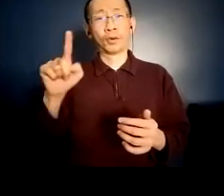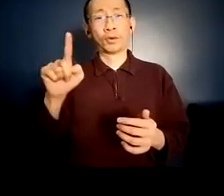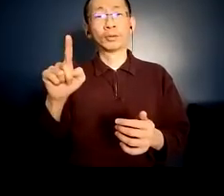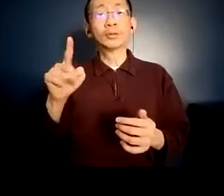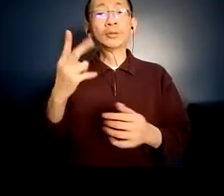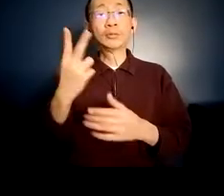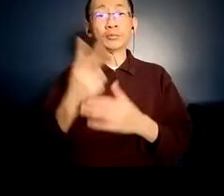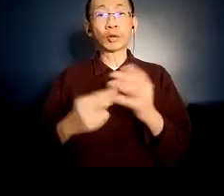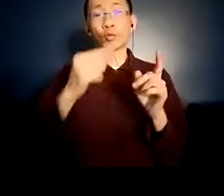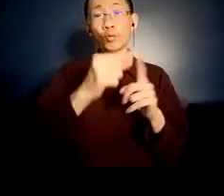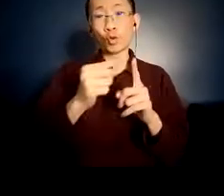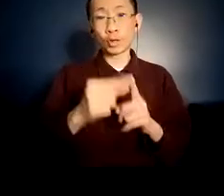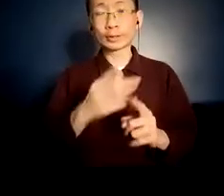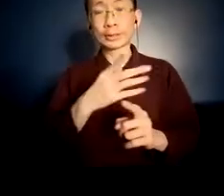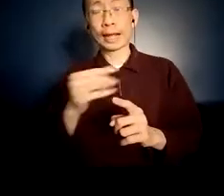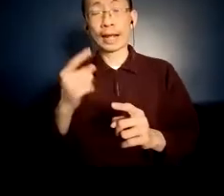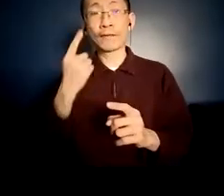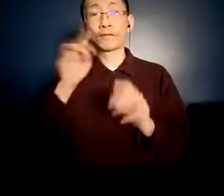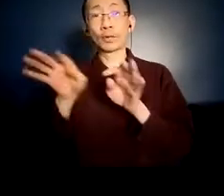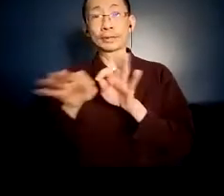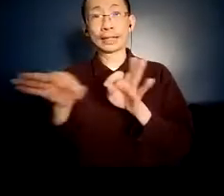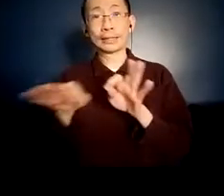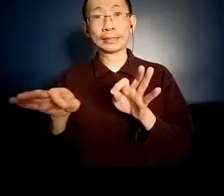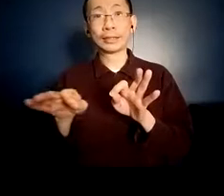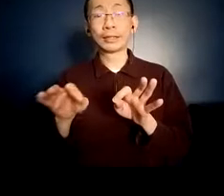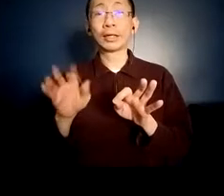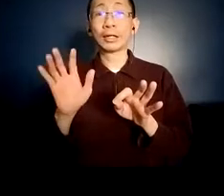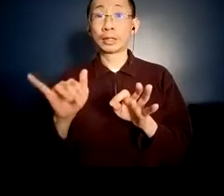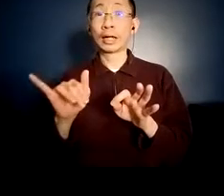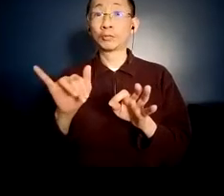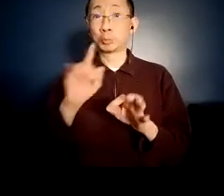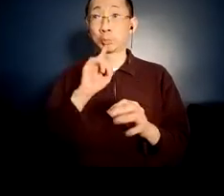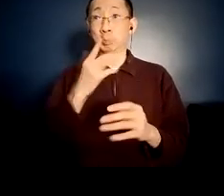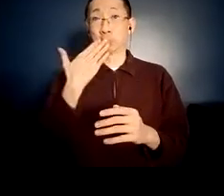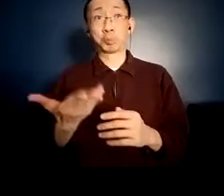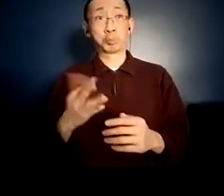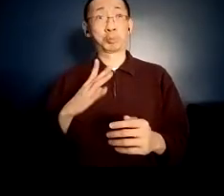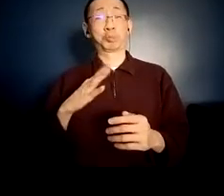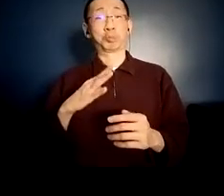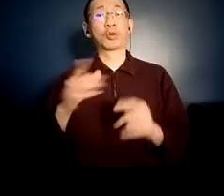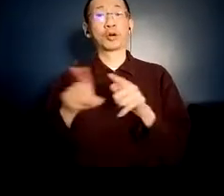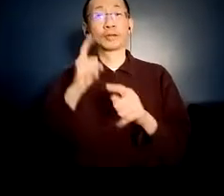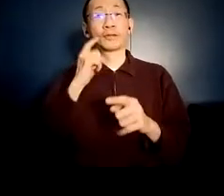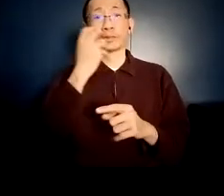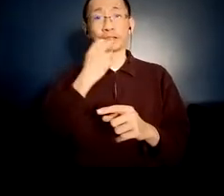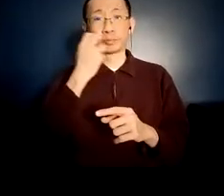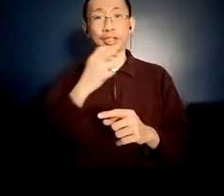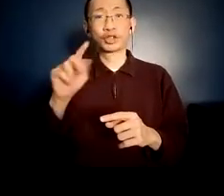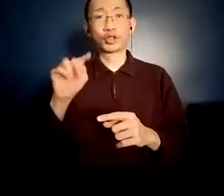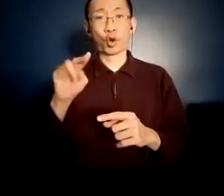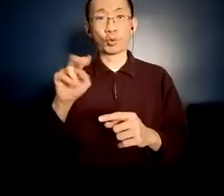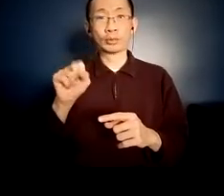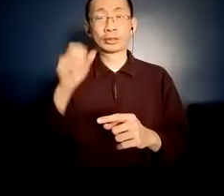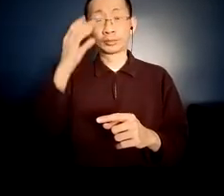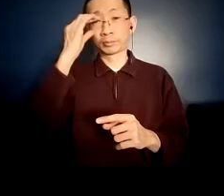both words and for sentences, which is really good, and also for speech sounds.